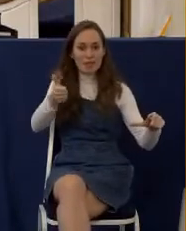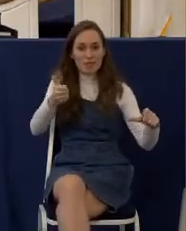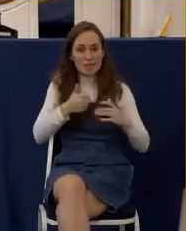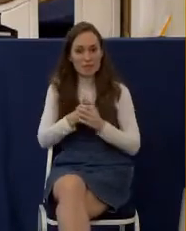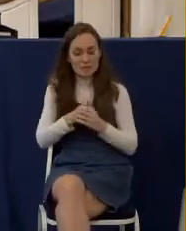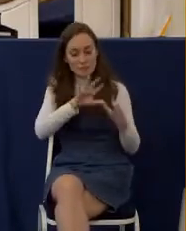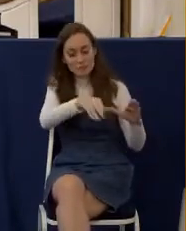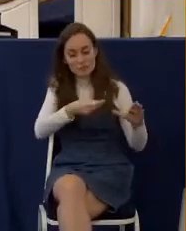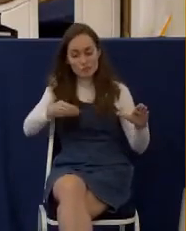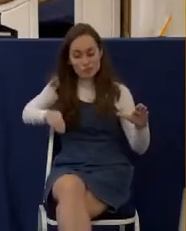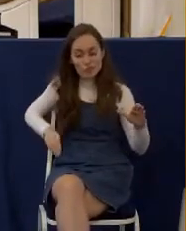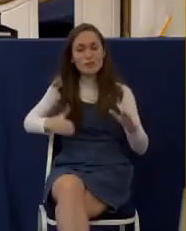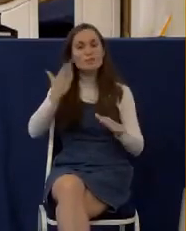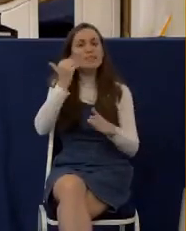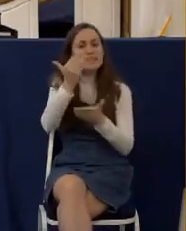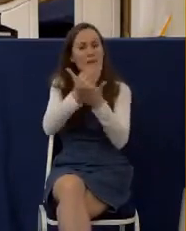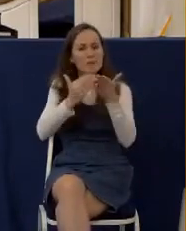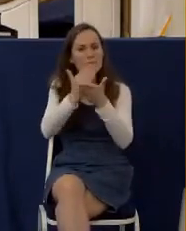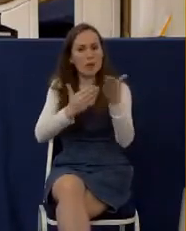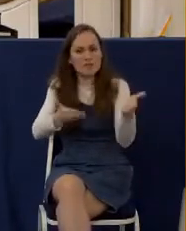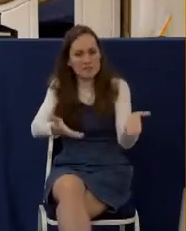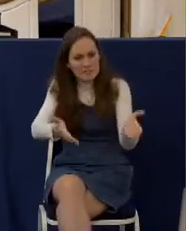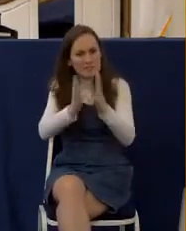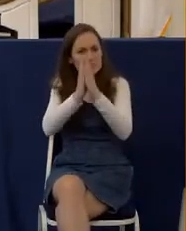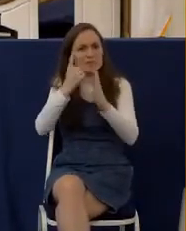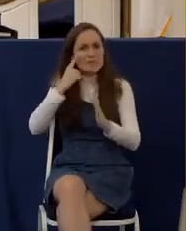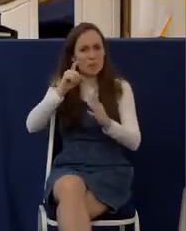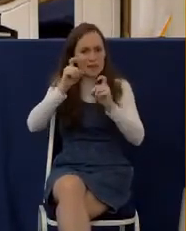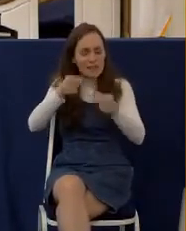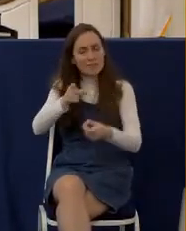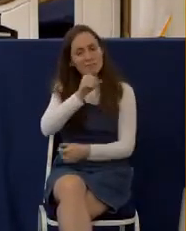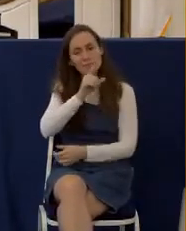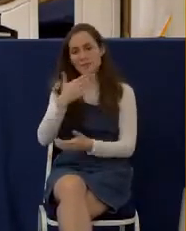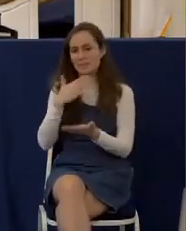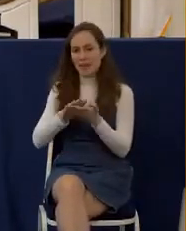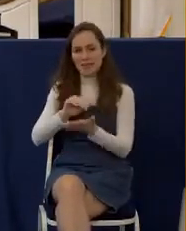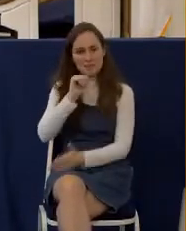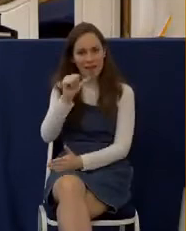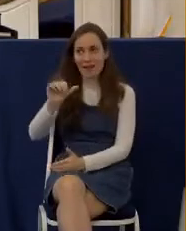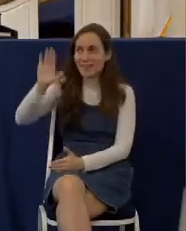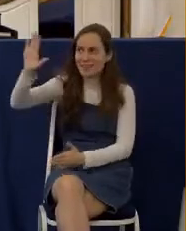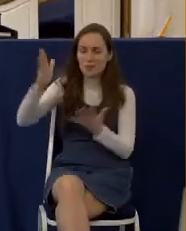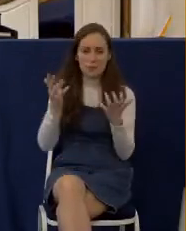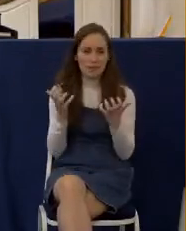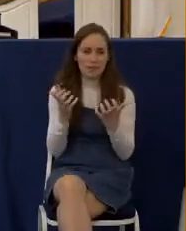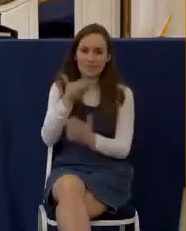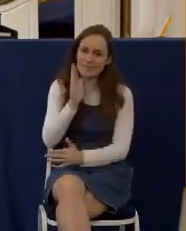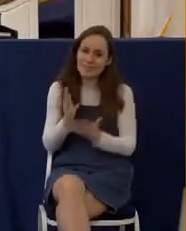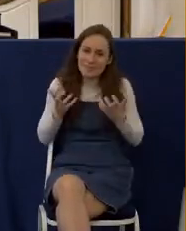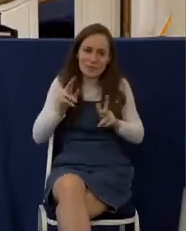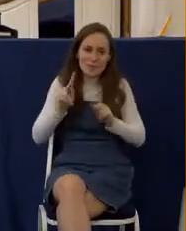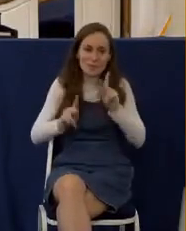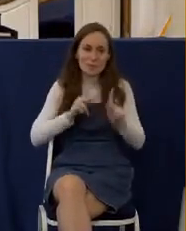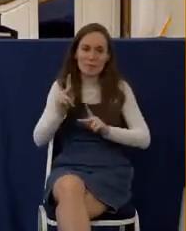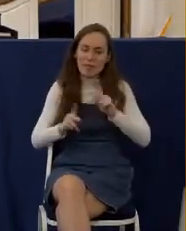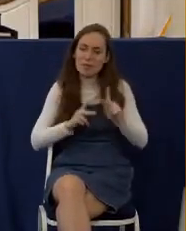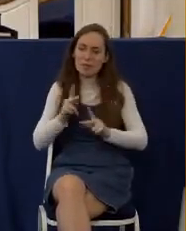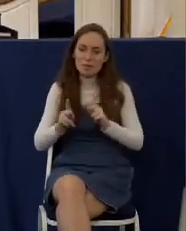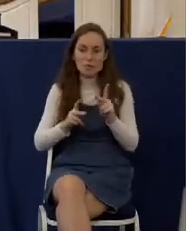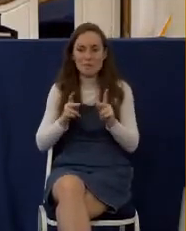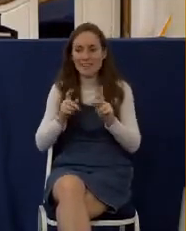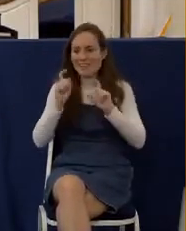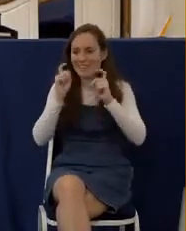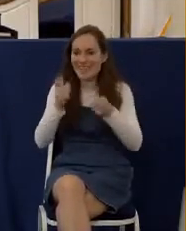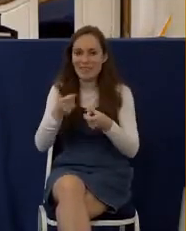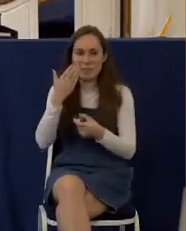Because some of those appeals can be really, really, really bad. It's not what God wants. God doesn't want people to give out of manipulation